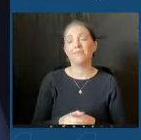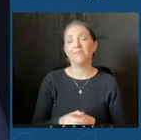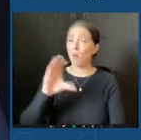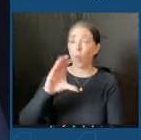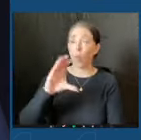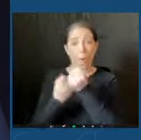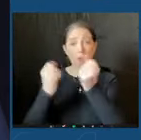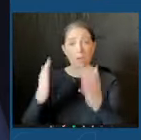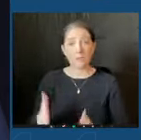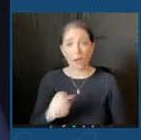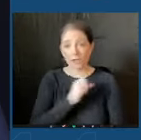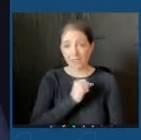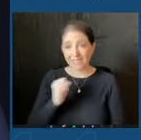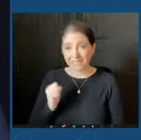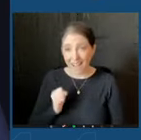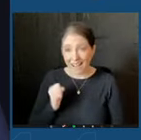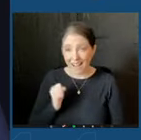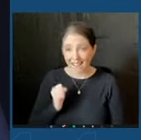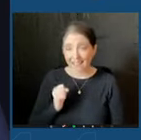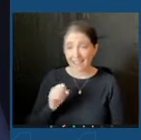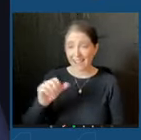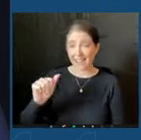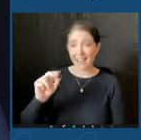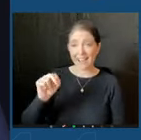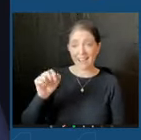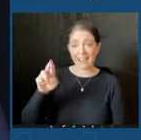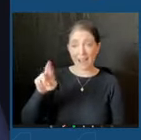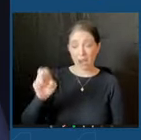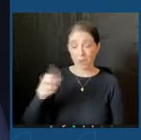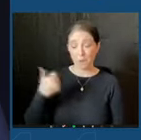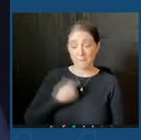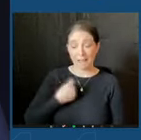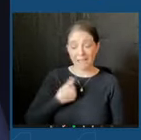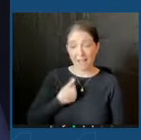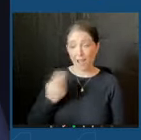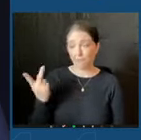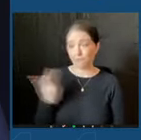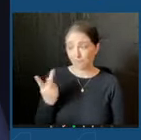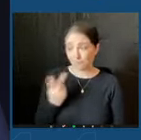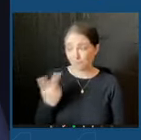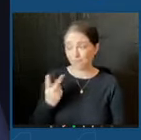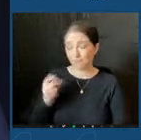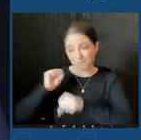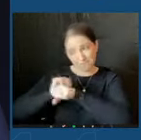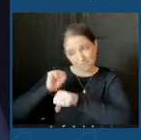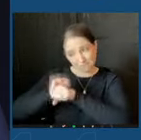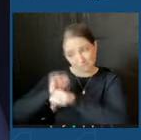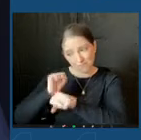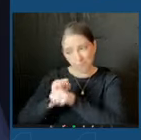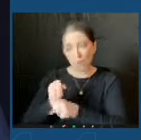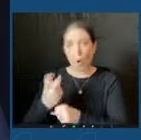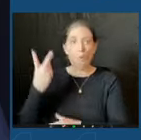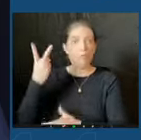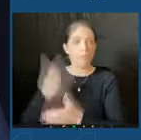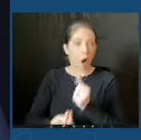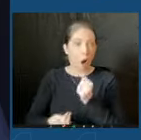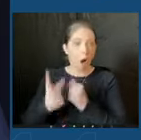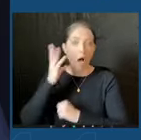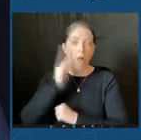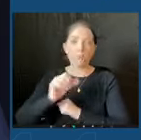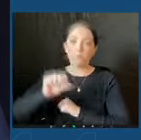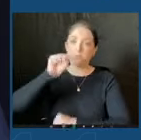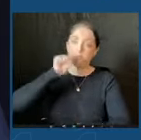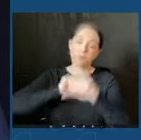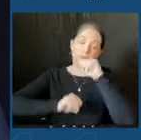Andrew and I have worked on a number of bills together, and we've both had frustrations in our respective